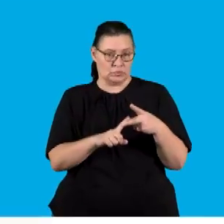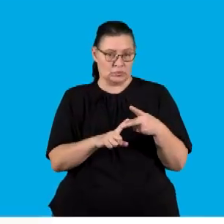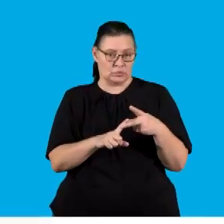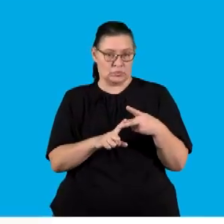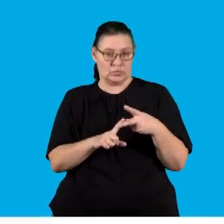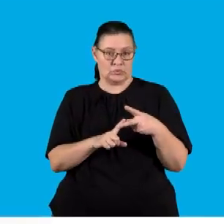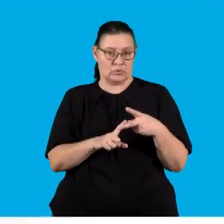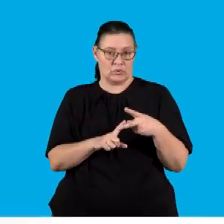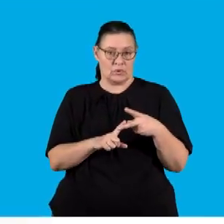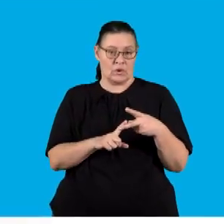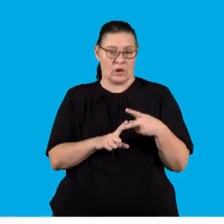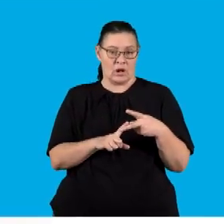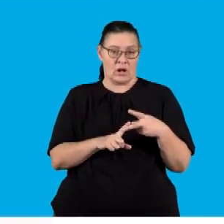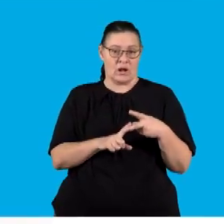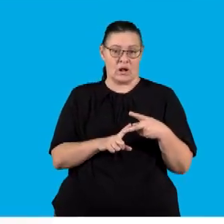two